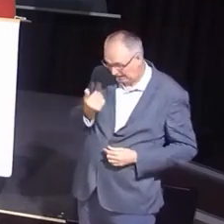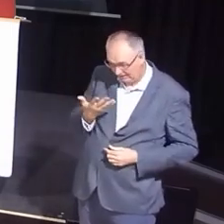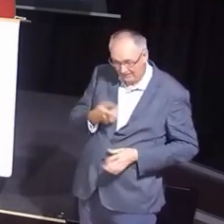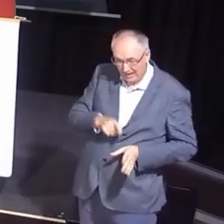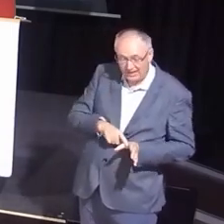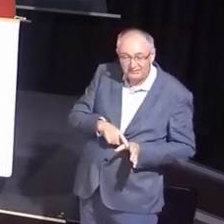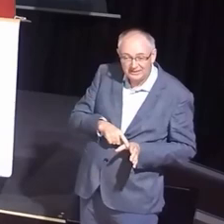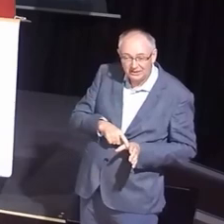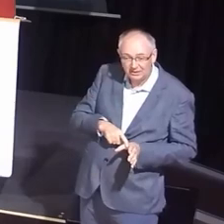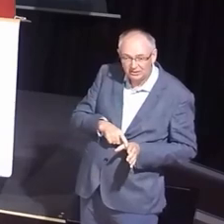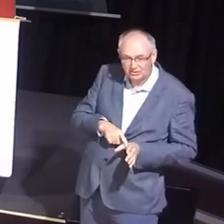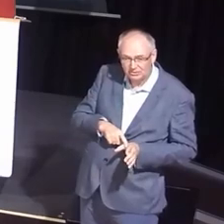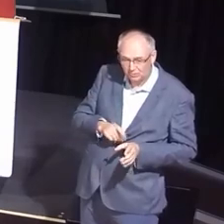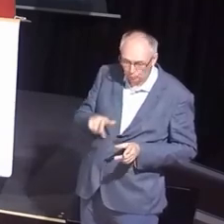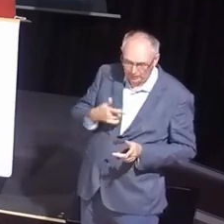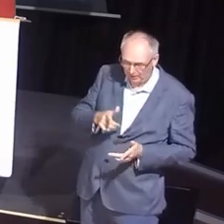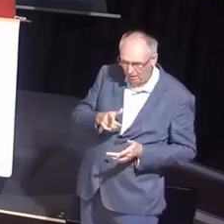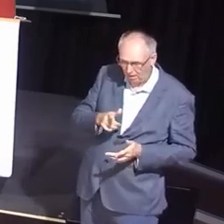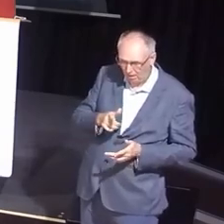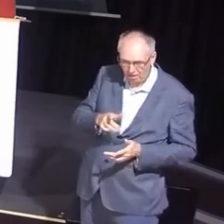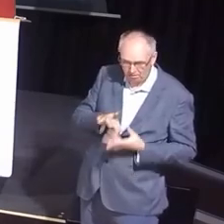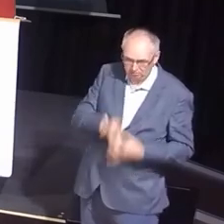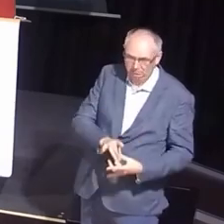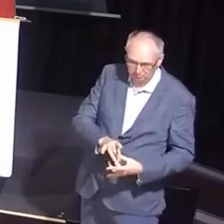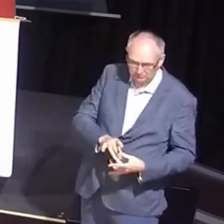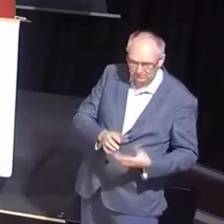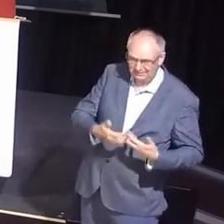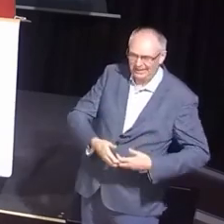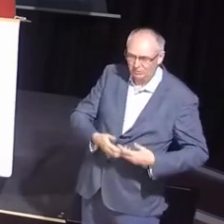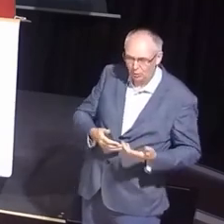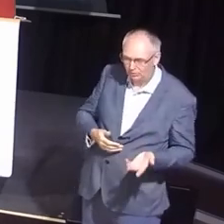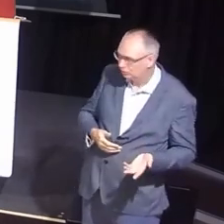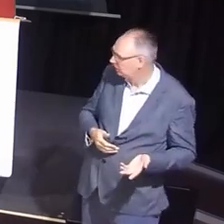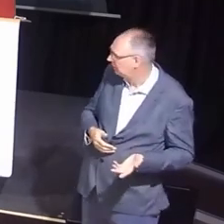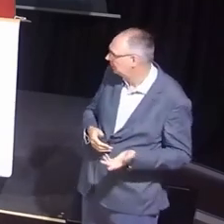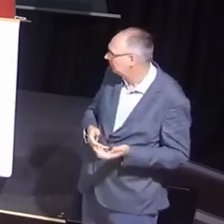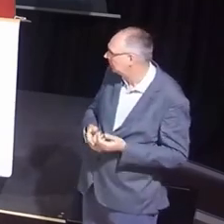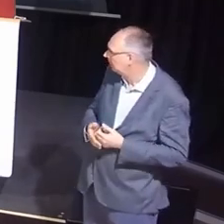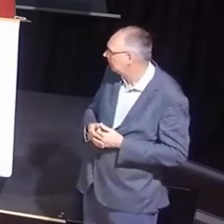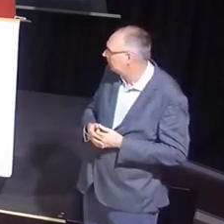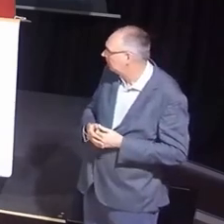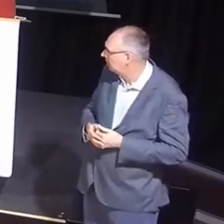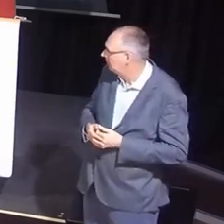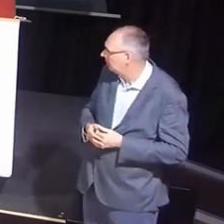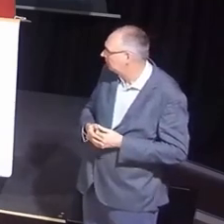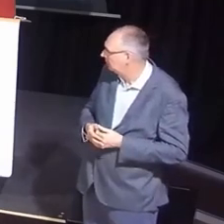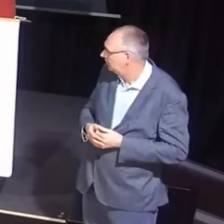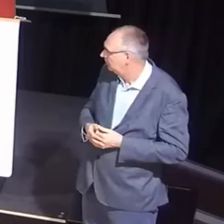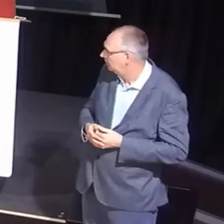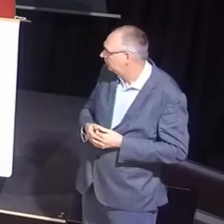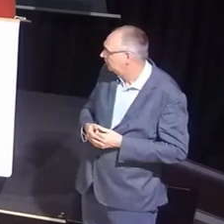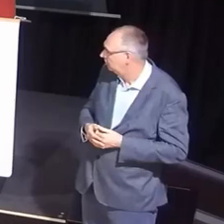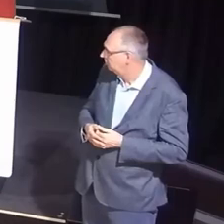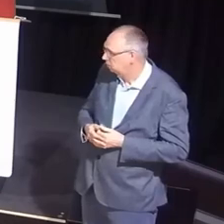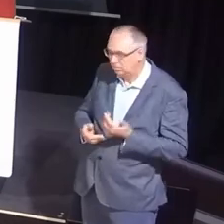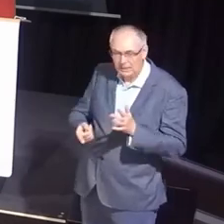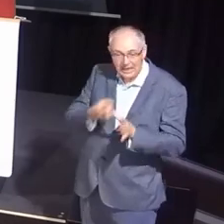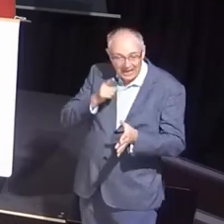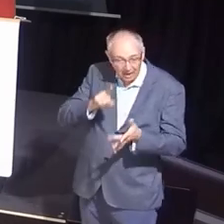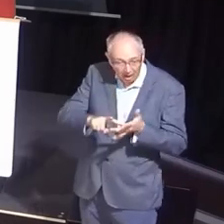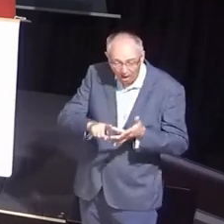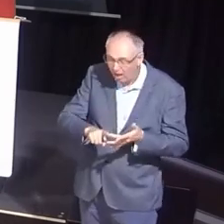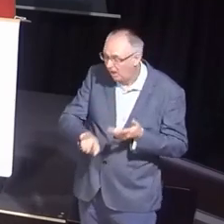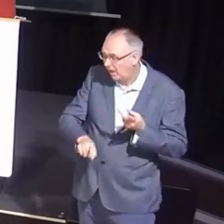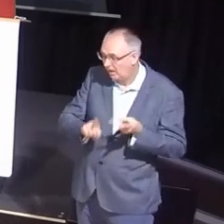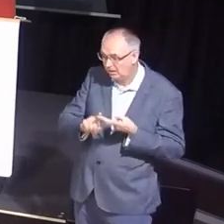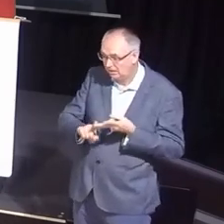be a slave to technology. So whether that's input in, input out, always certain criteria. Like with things like artificial intelligence and machine learning, like what's